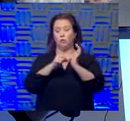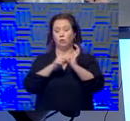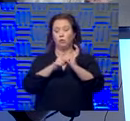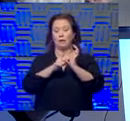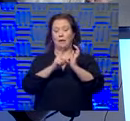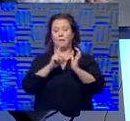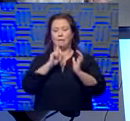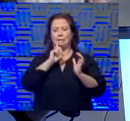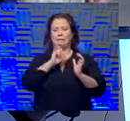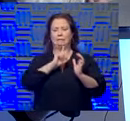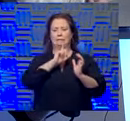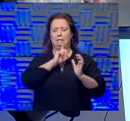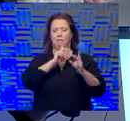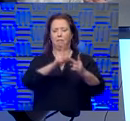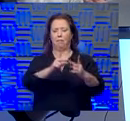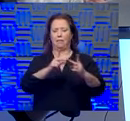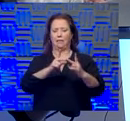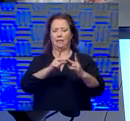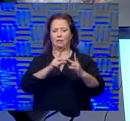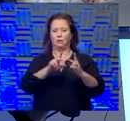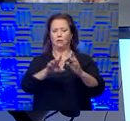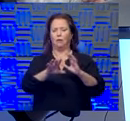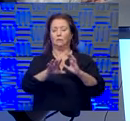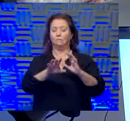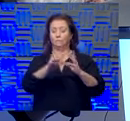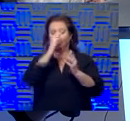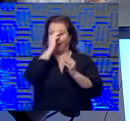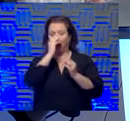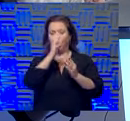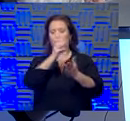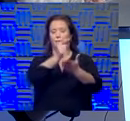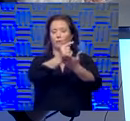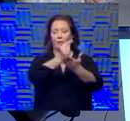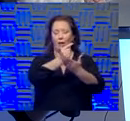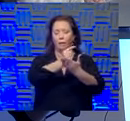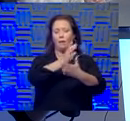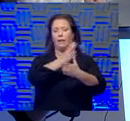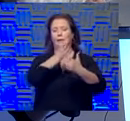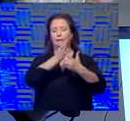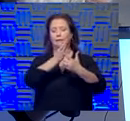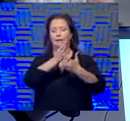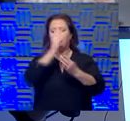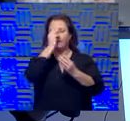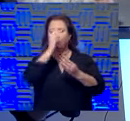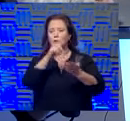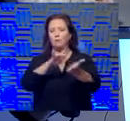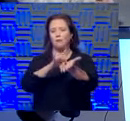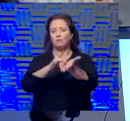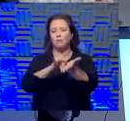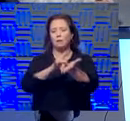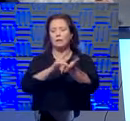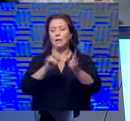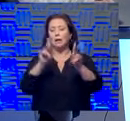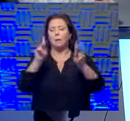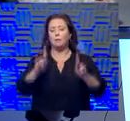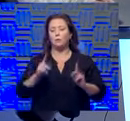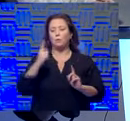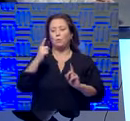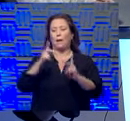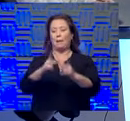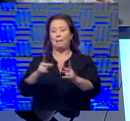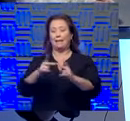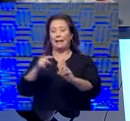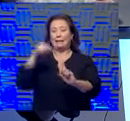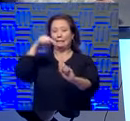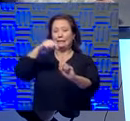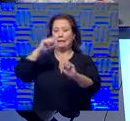single source that you go to for keeping up with therapies and drugs? A person is looking for one place where they can